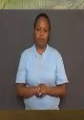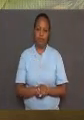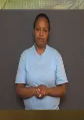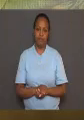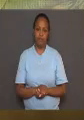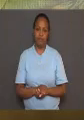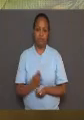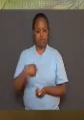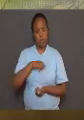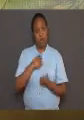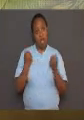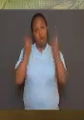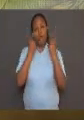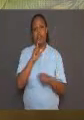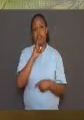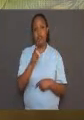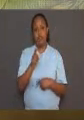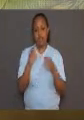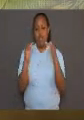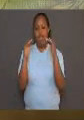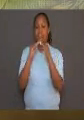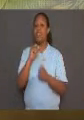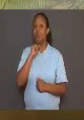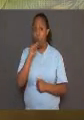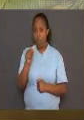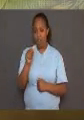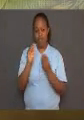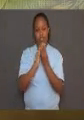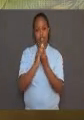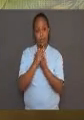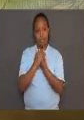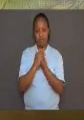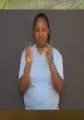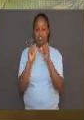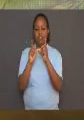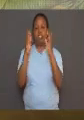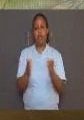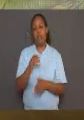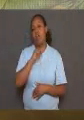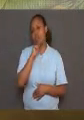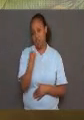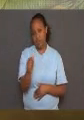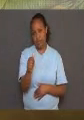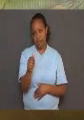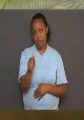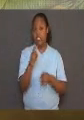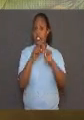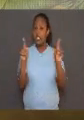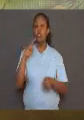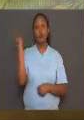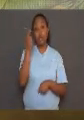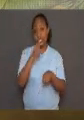We are aware that unequal treatment is unjust, but it is not